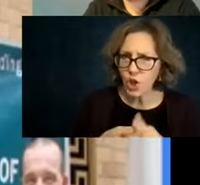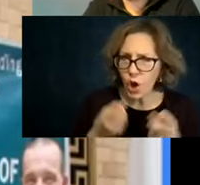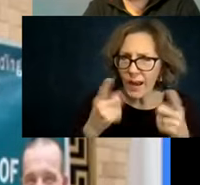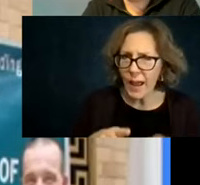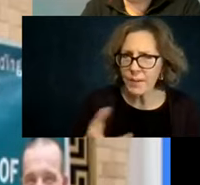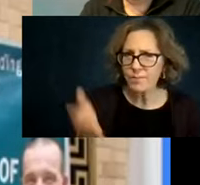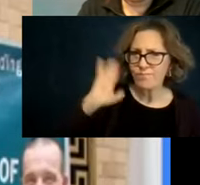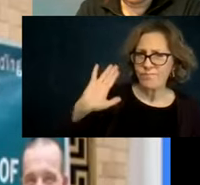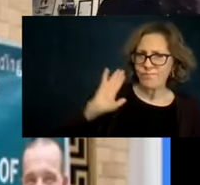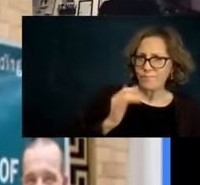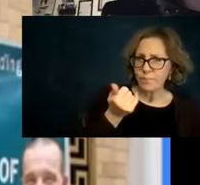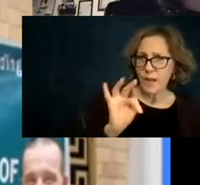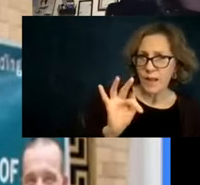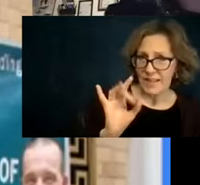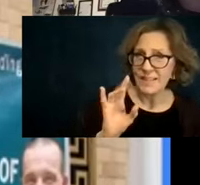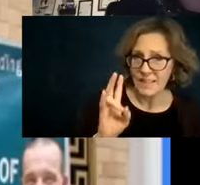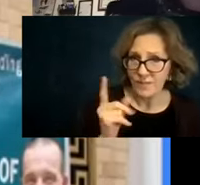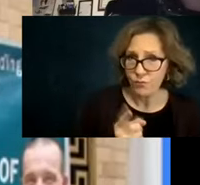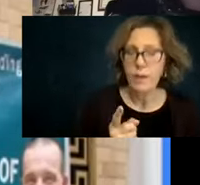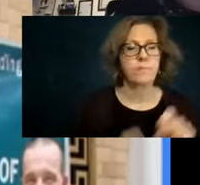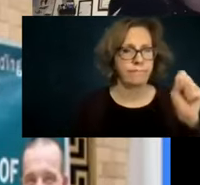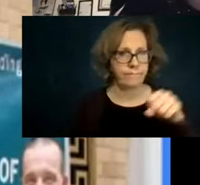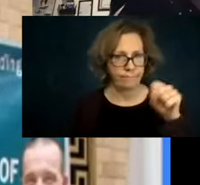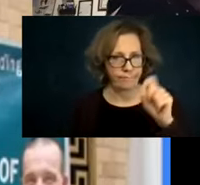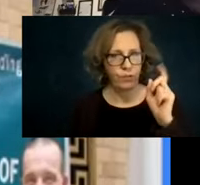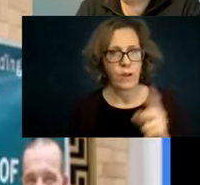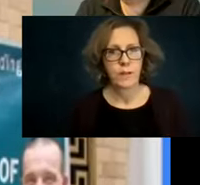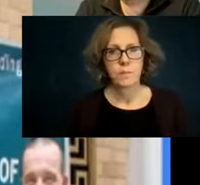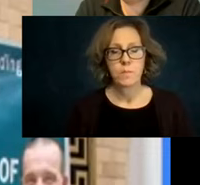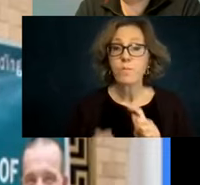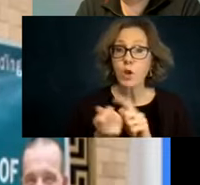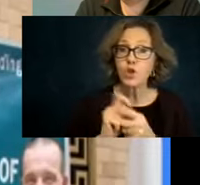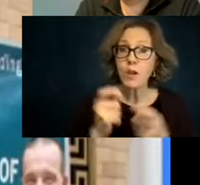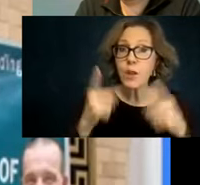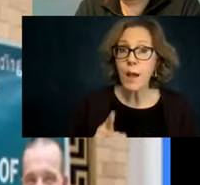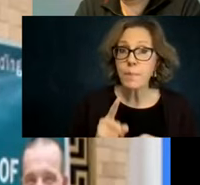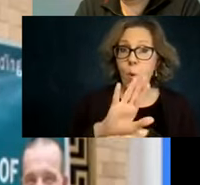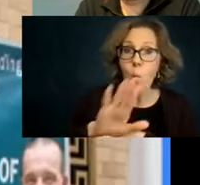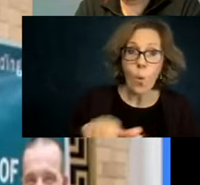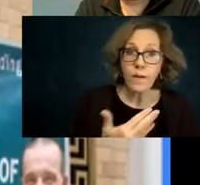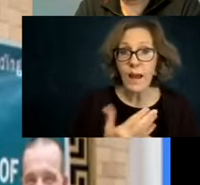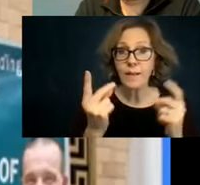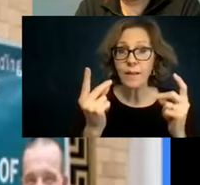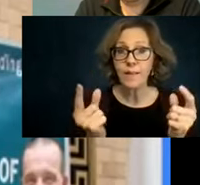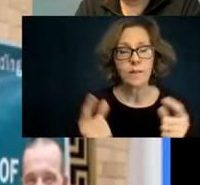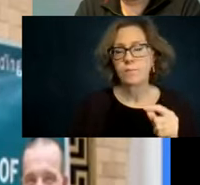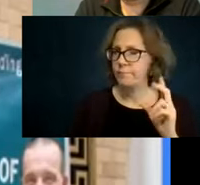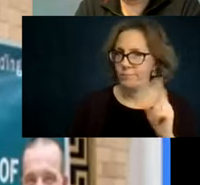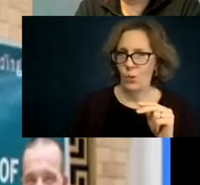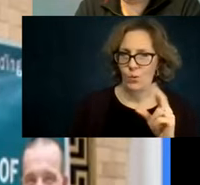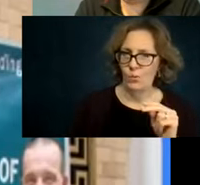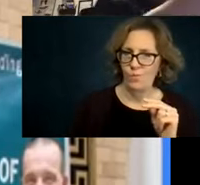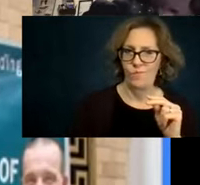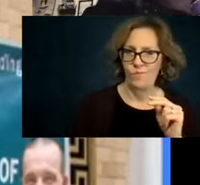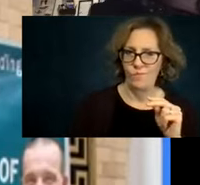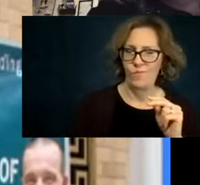87. So you're right. Yep. So does change just happen overnight? No. It took